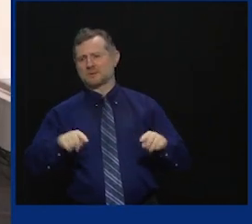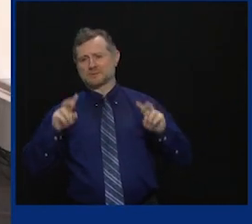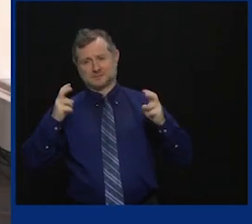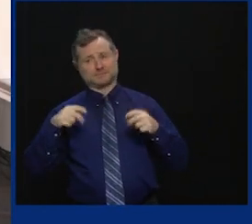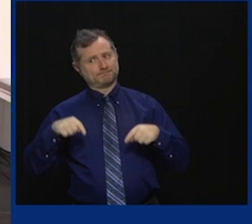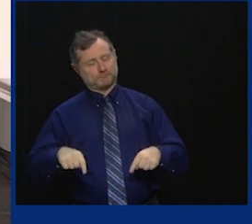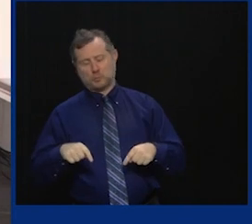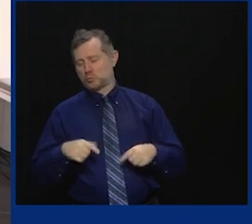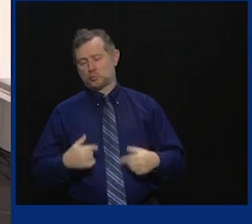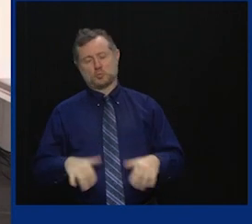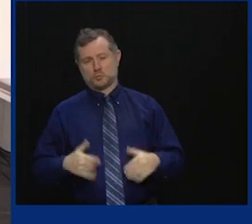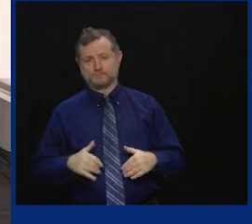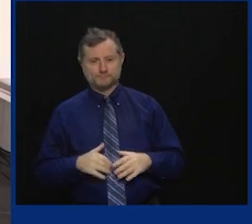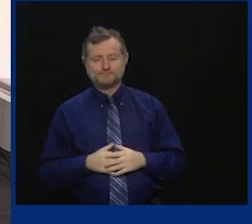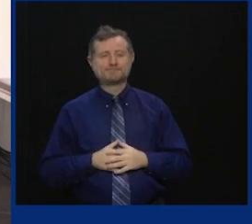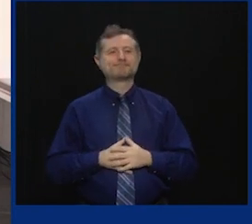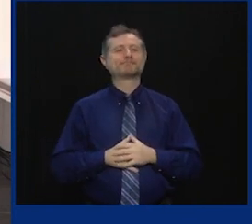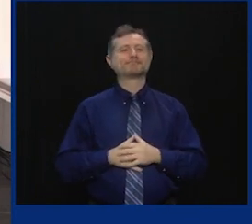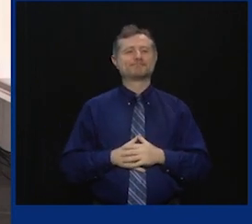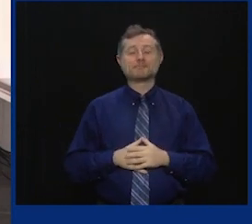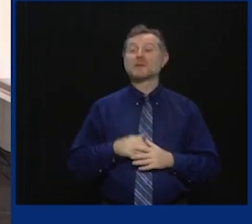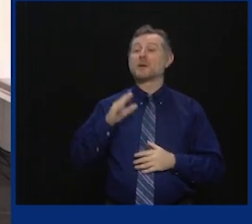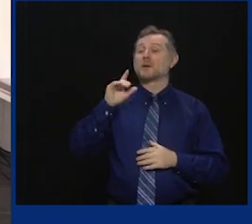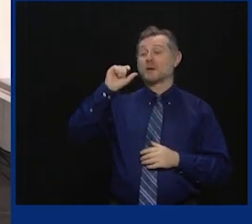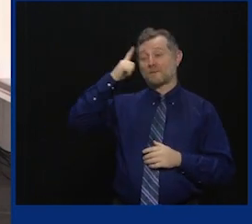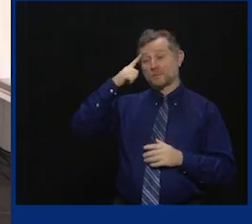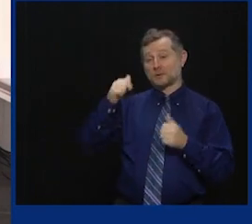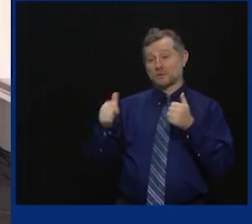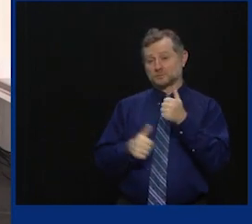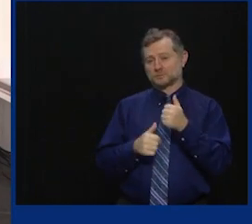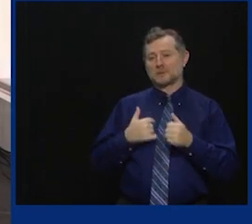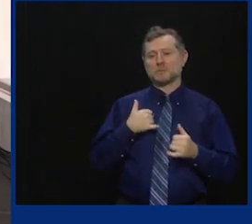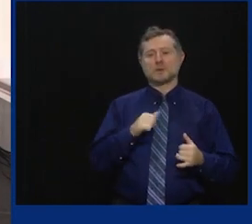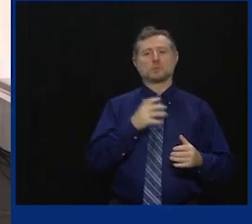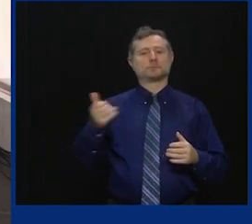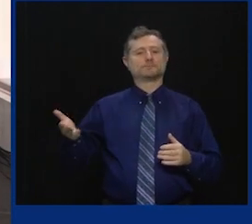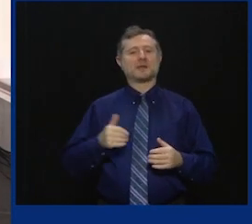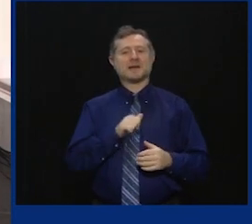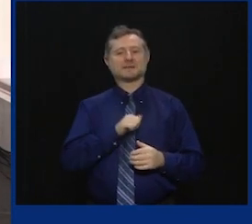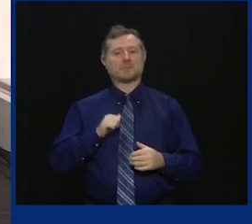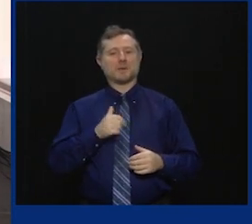Next, we will hear from Assemblymember Farrah Souffrant Forrest and David. No,